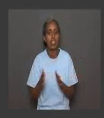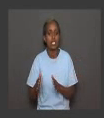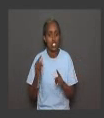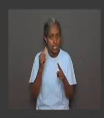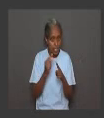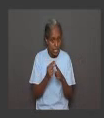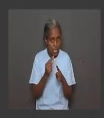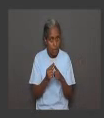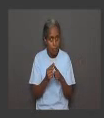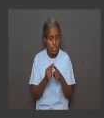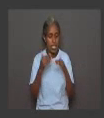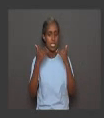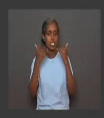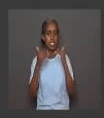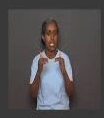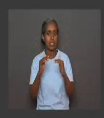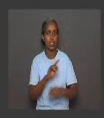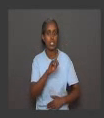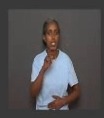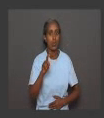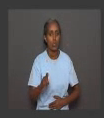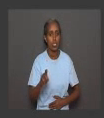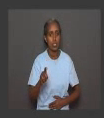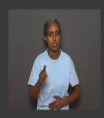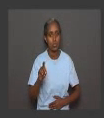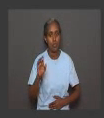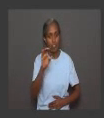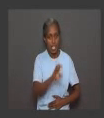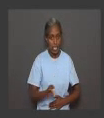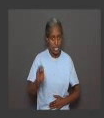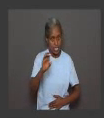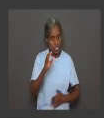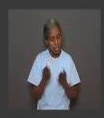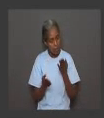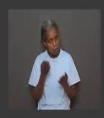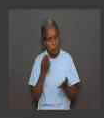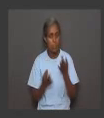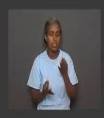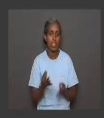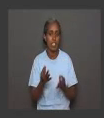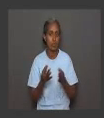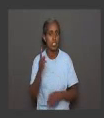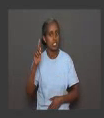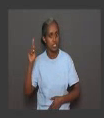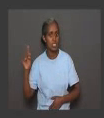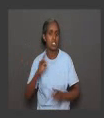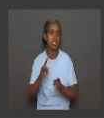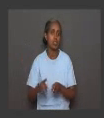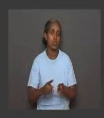terms, the standard equation of a circle may be expressed this way,